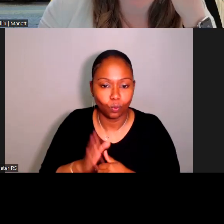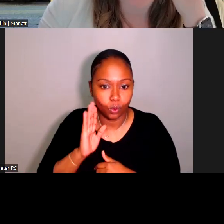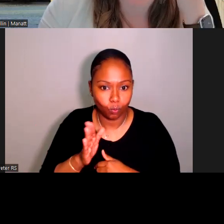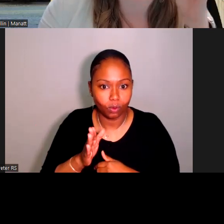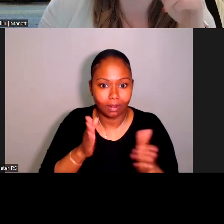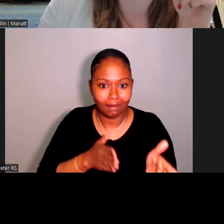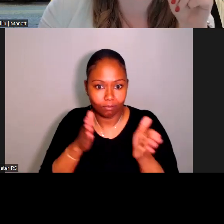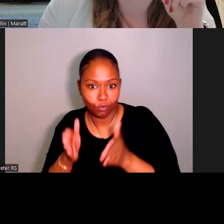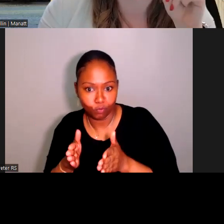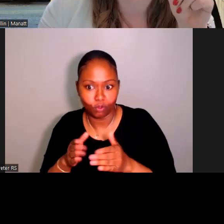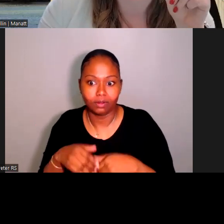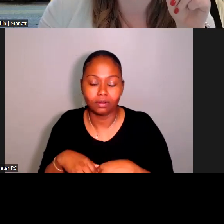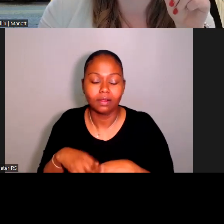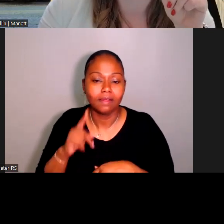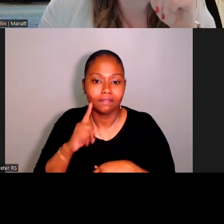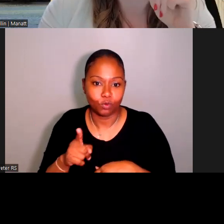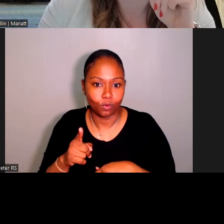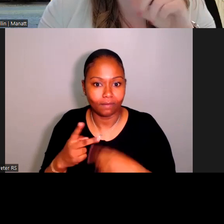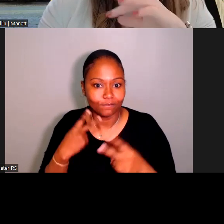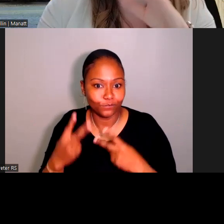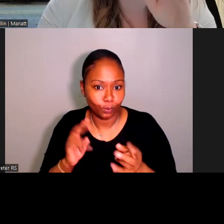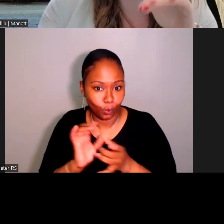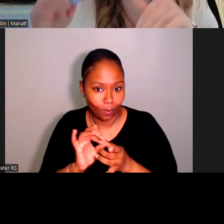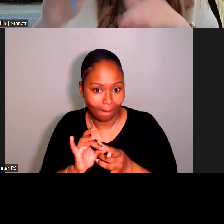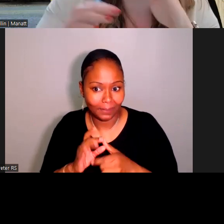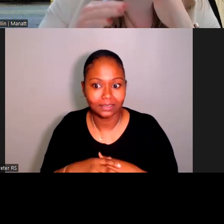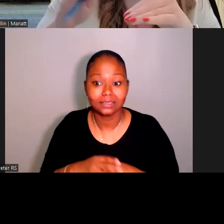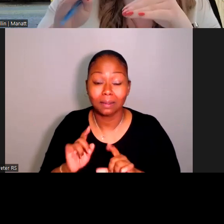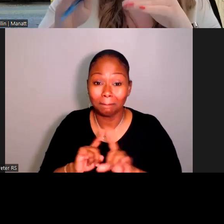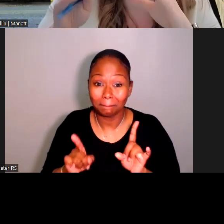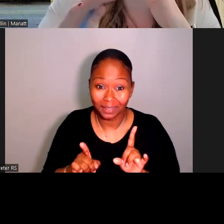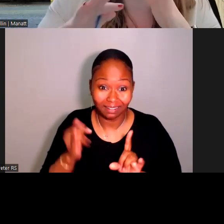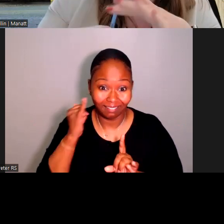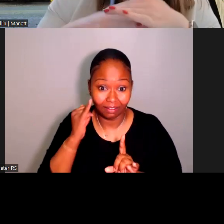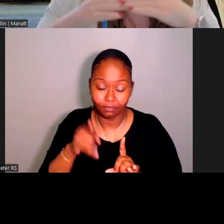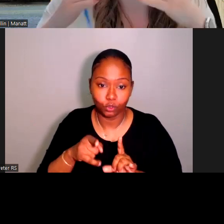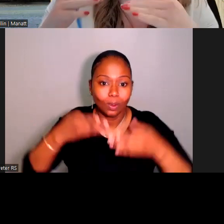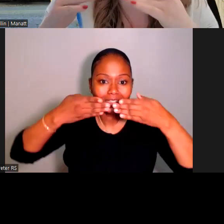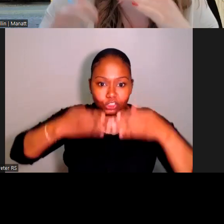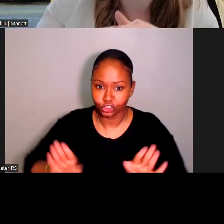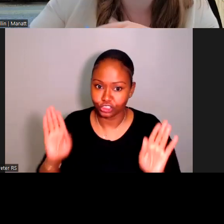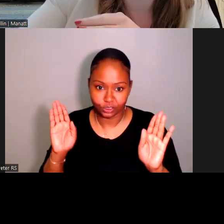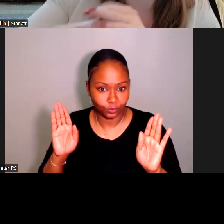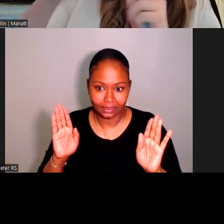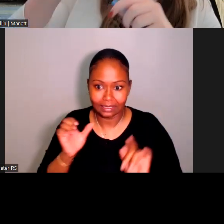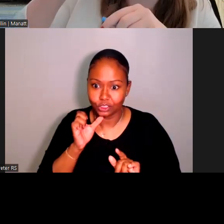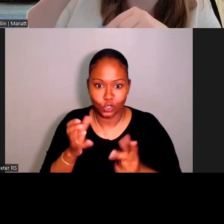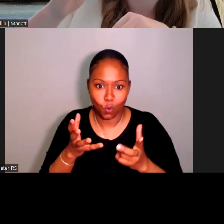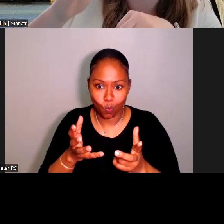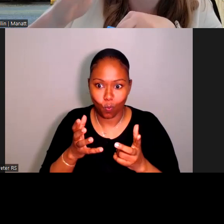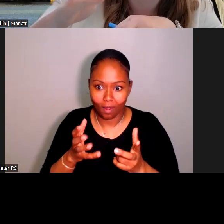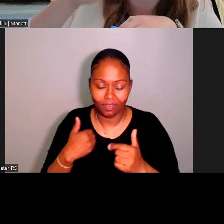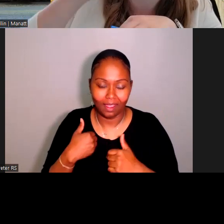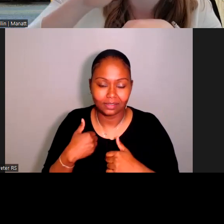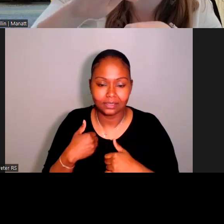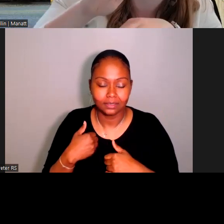public comments, or in terms of verbal comments, but if folks generally don't think that framework of having, here is the